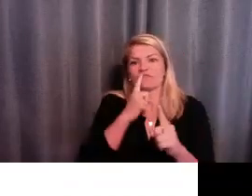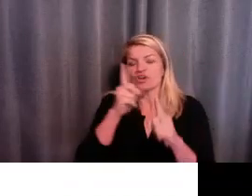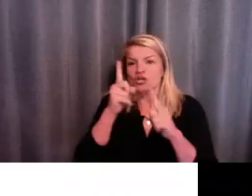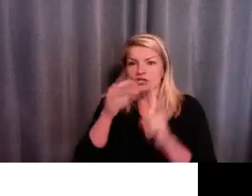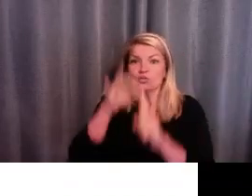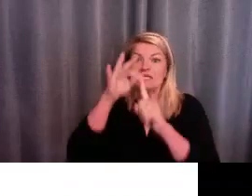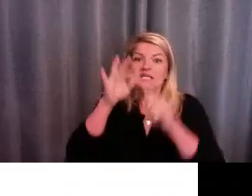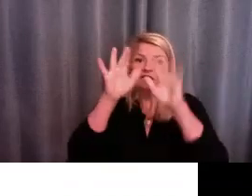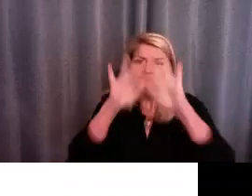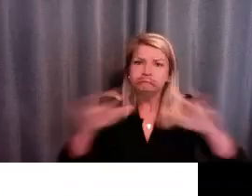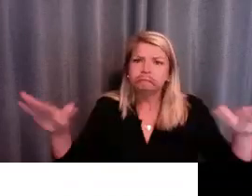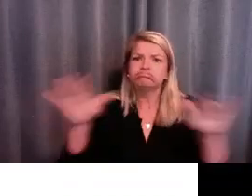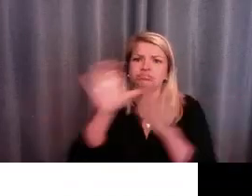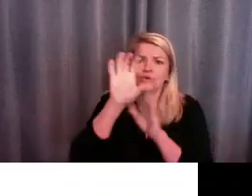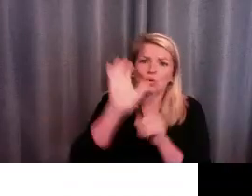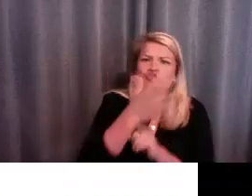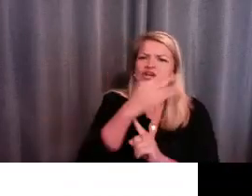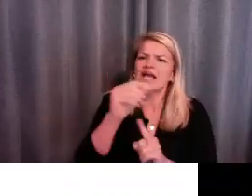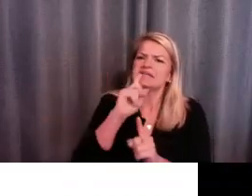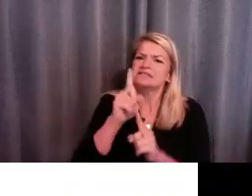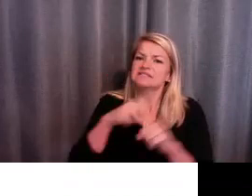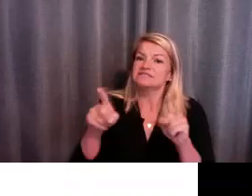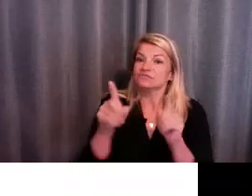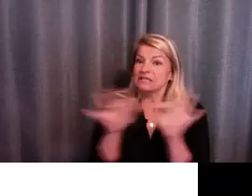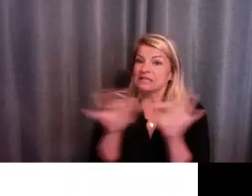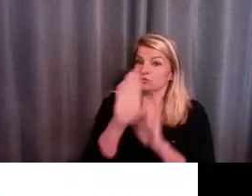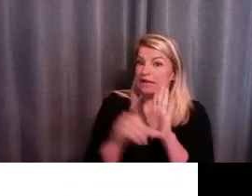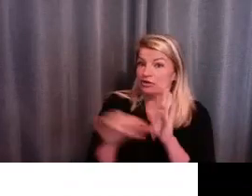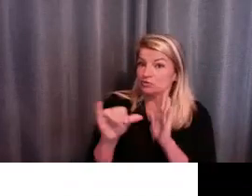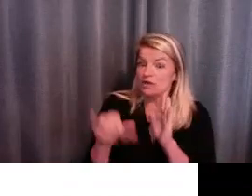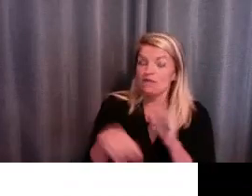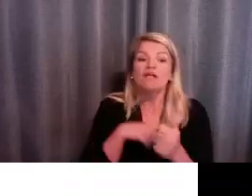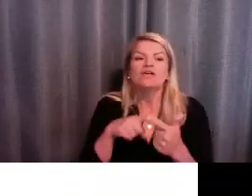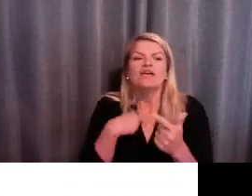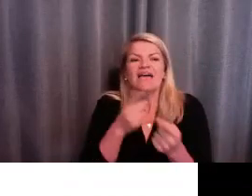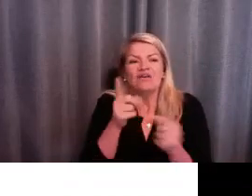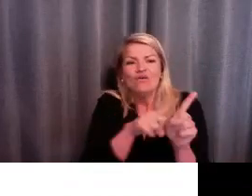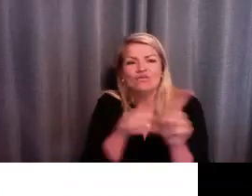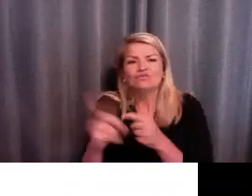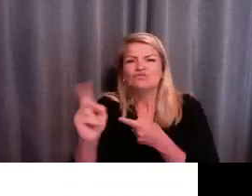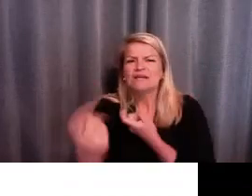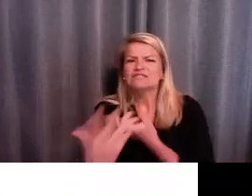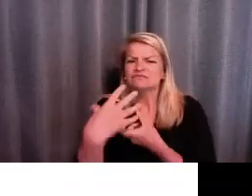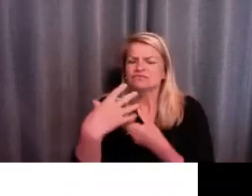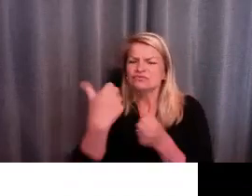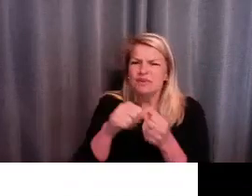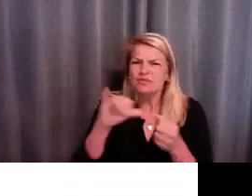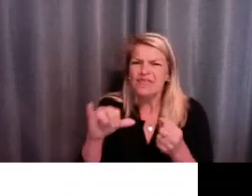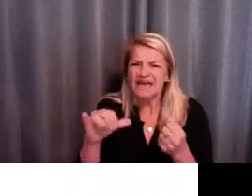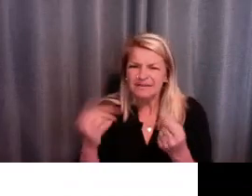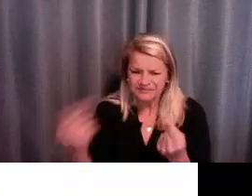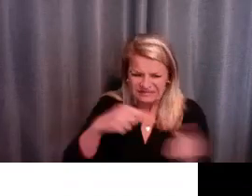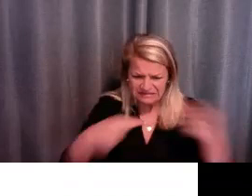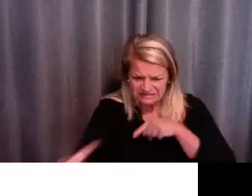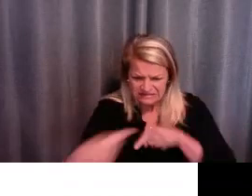and language background. And in addition, we cannot forget about the concept of intersectionality. So not